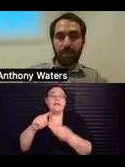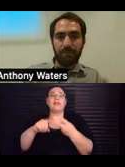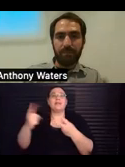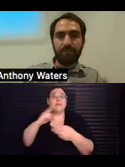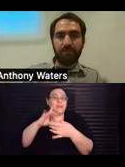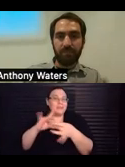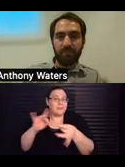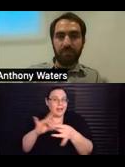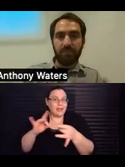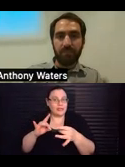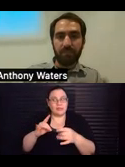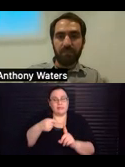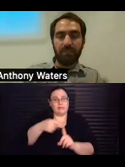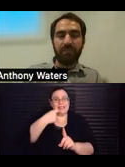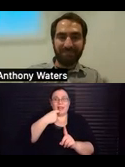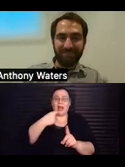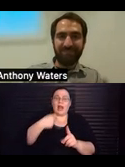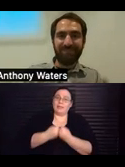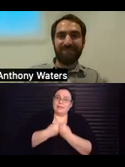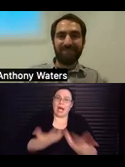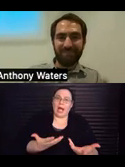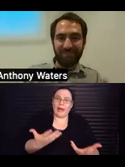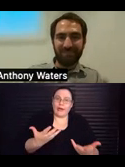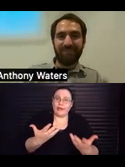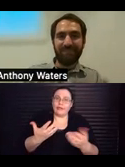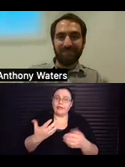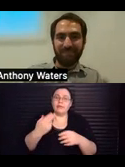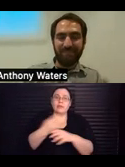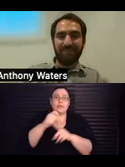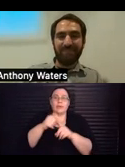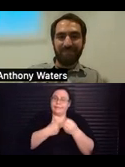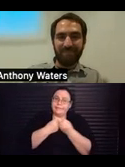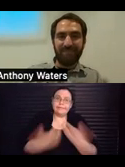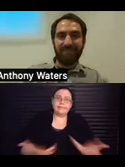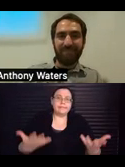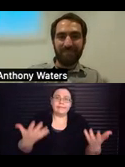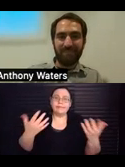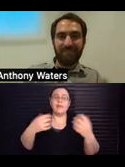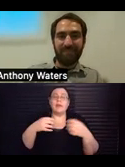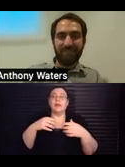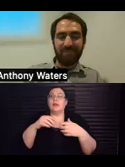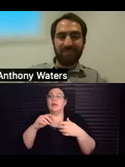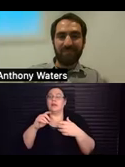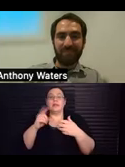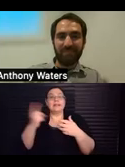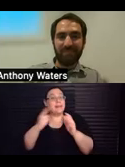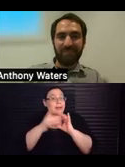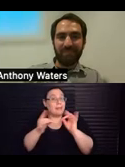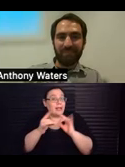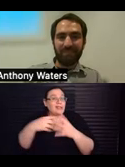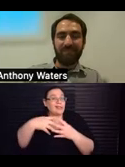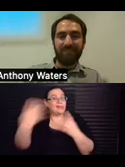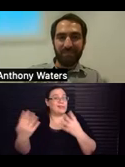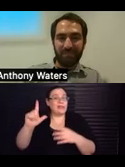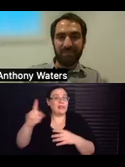that he said, "I'm tired. I'm just exhausted." Somebody mentioned LGBTQ